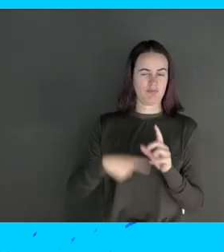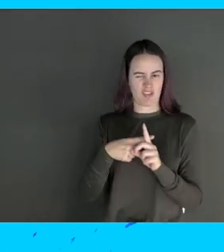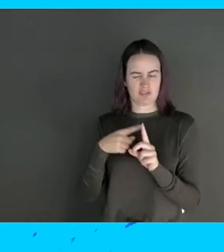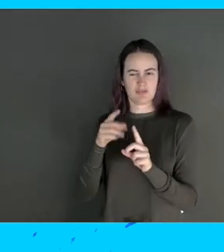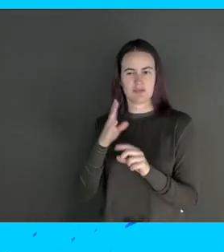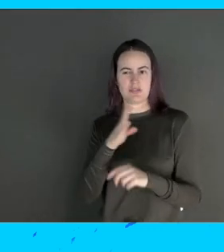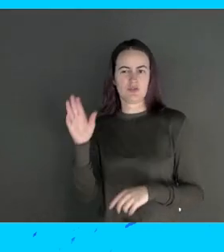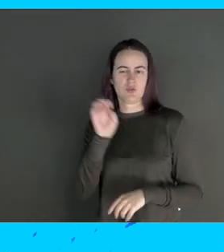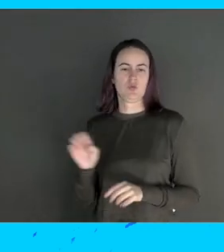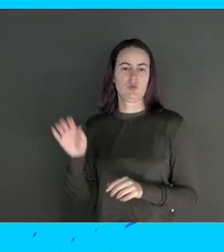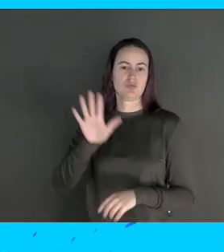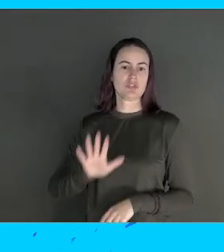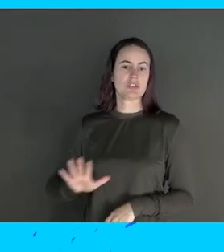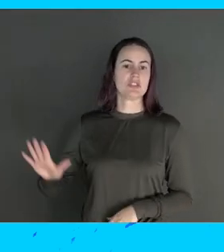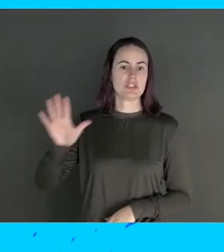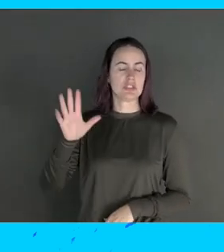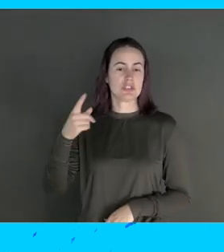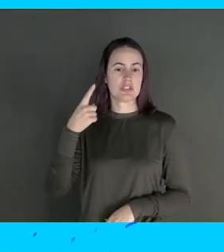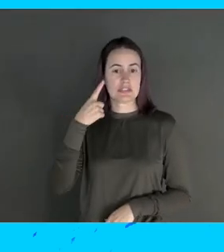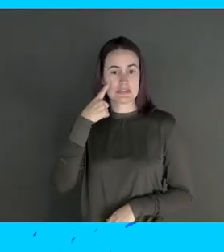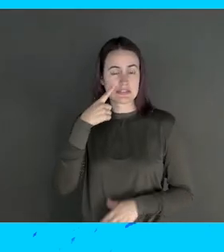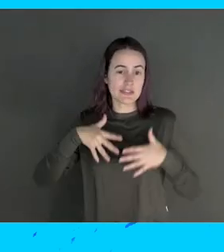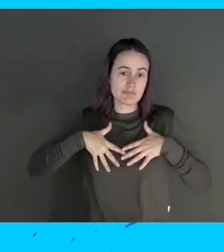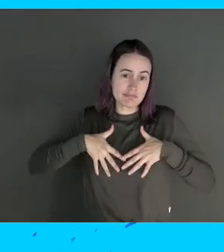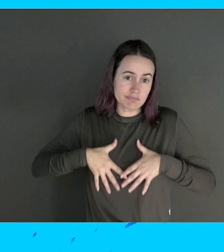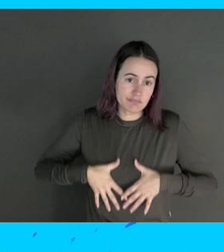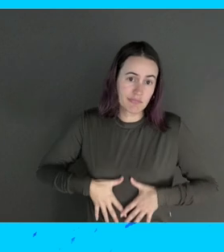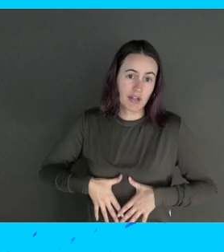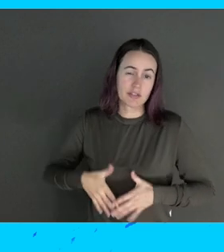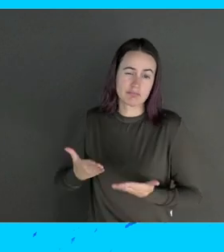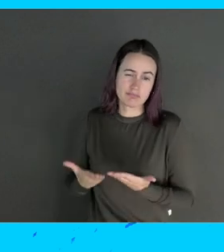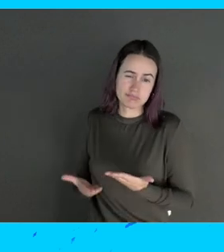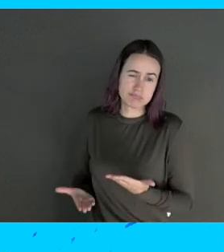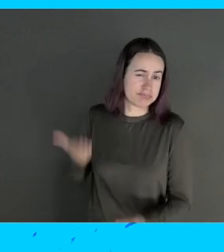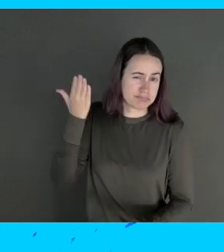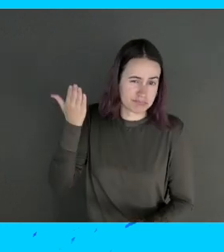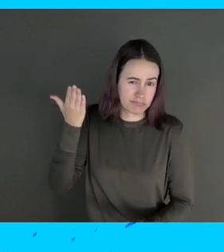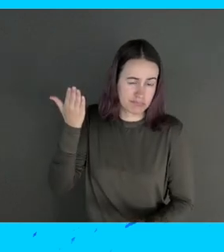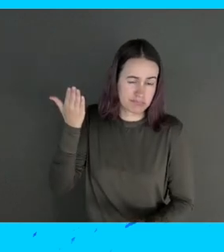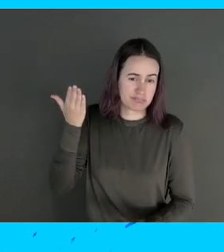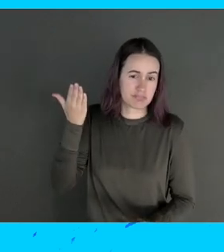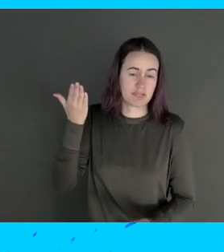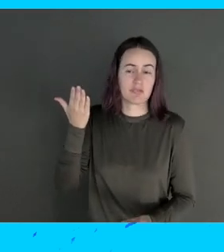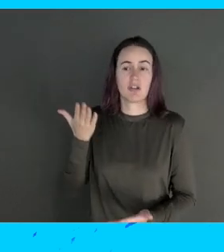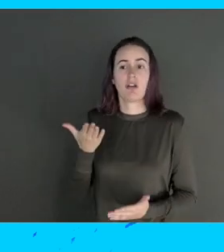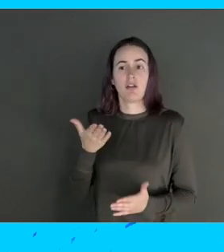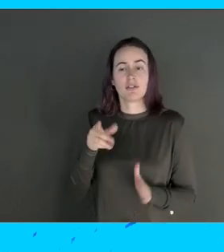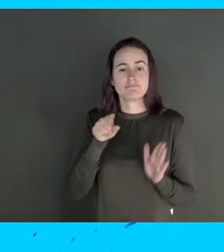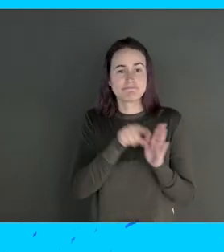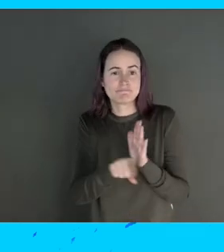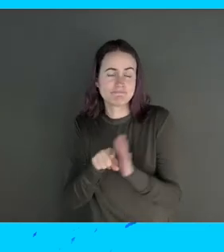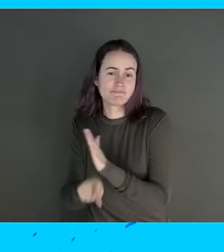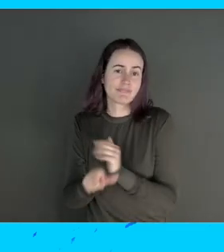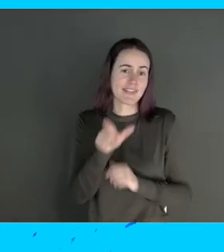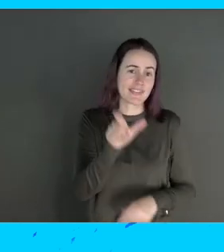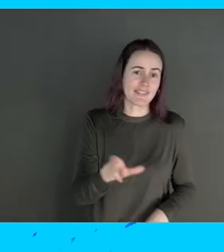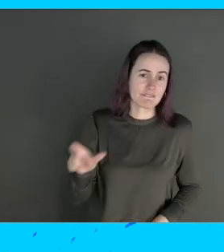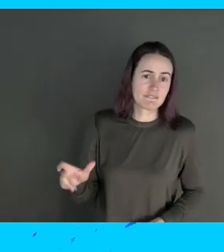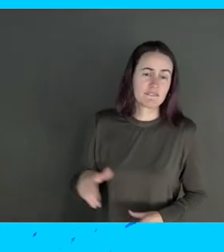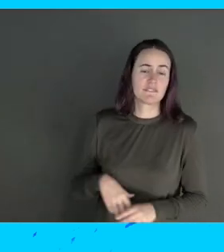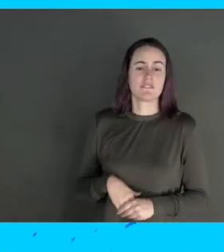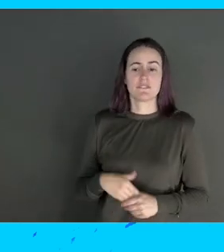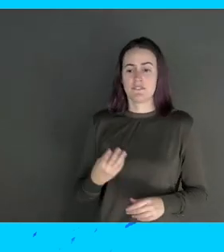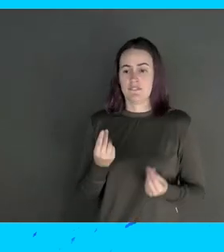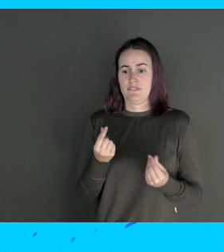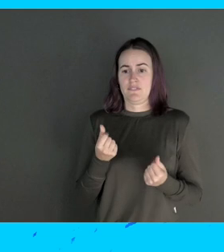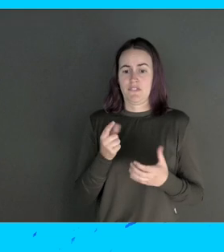very high rates of depression, disproportionately high rates of suicide. They feel isolated,